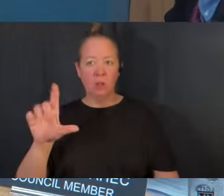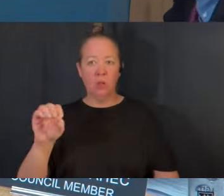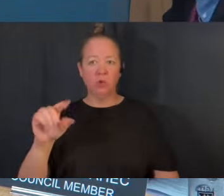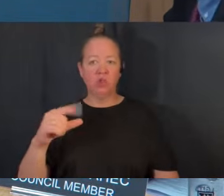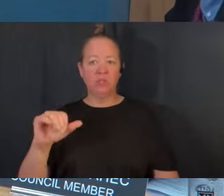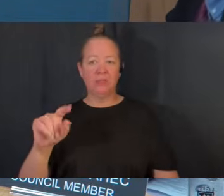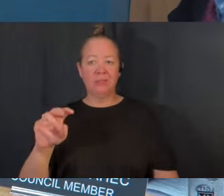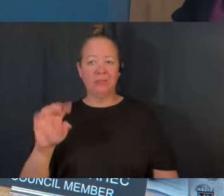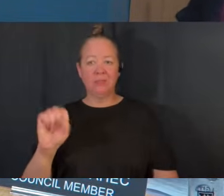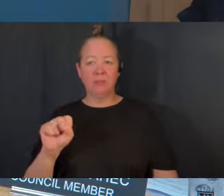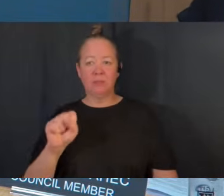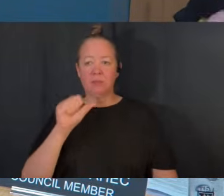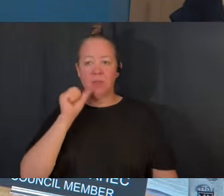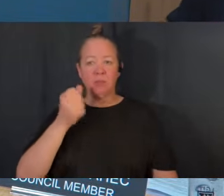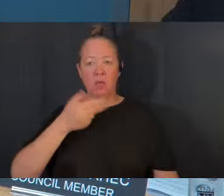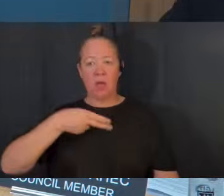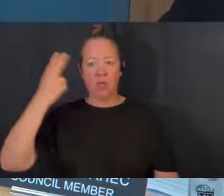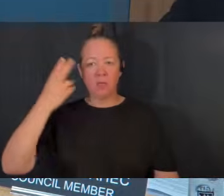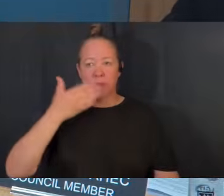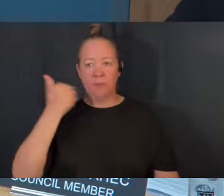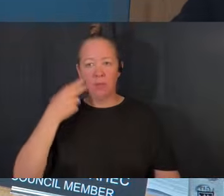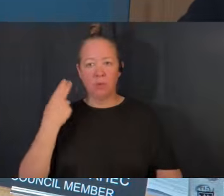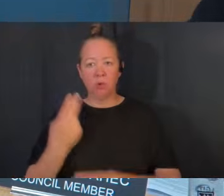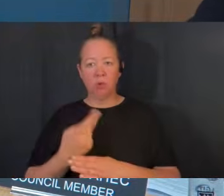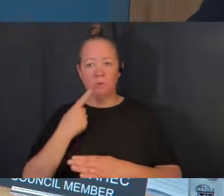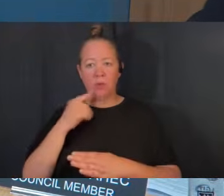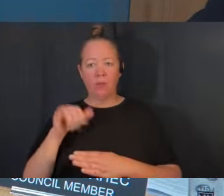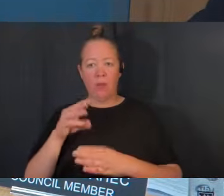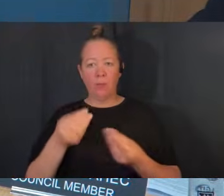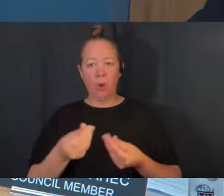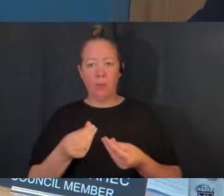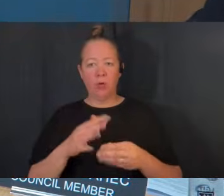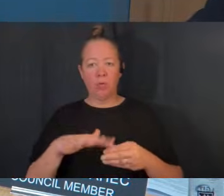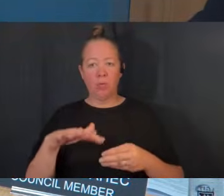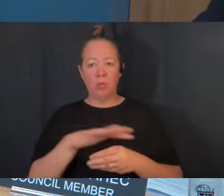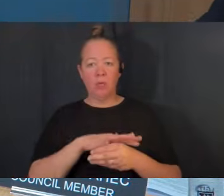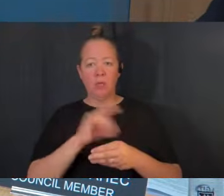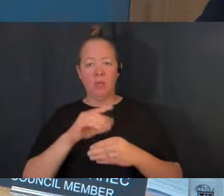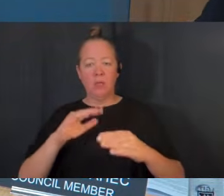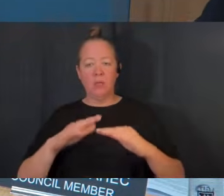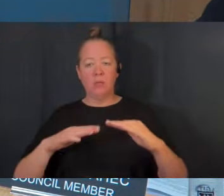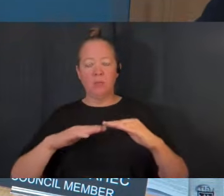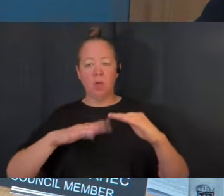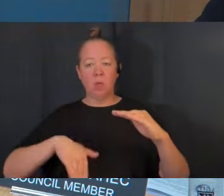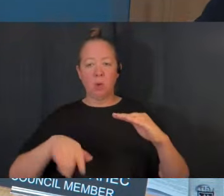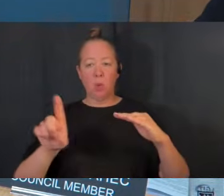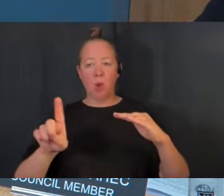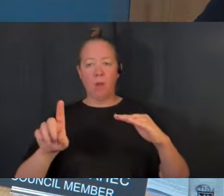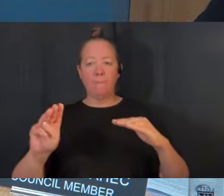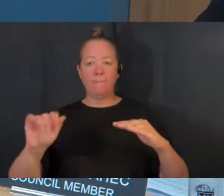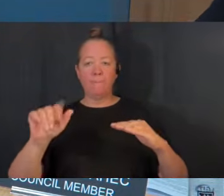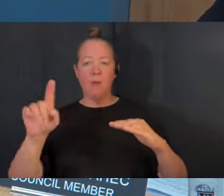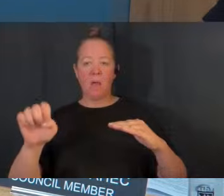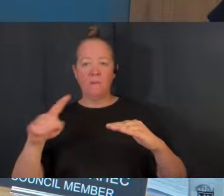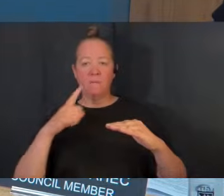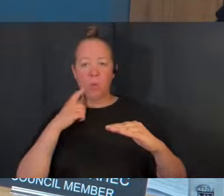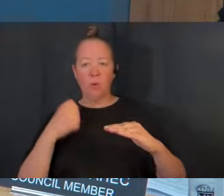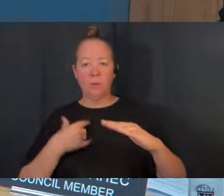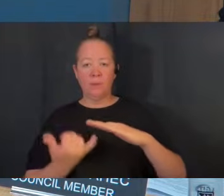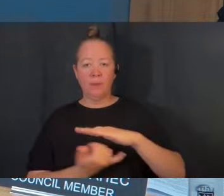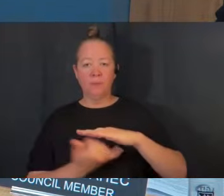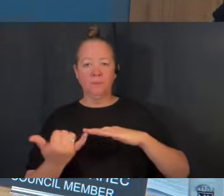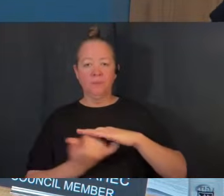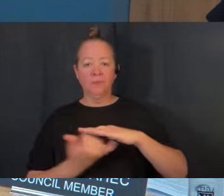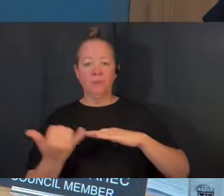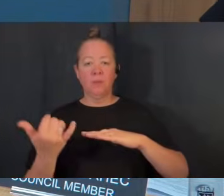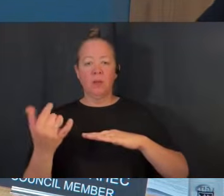of that property. It is less than a mile to the metro. If we opened up Belmont for pedestrian traffic, you could walk